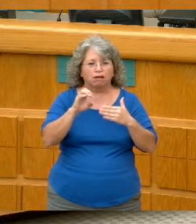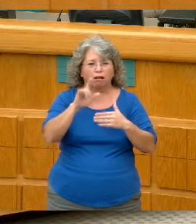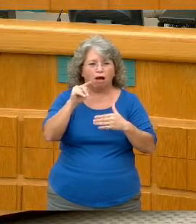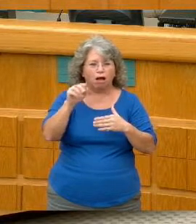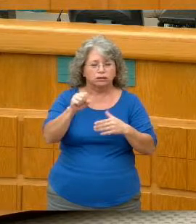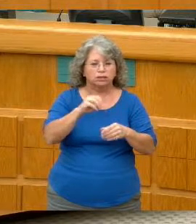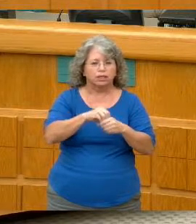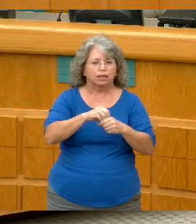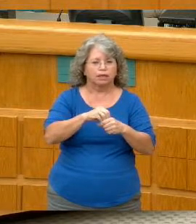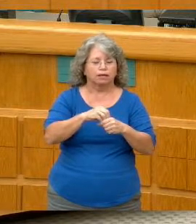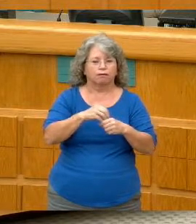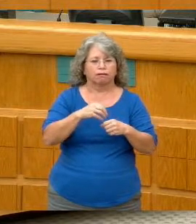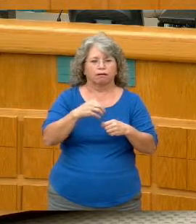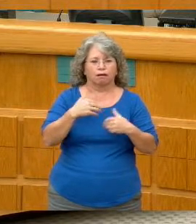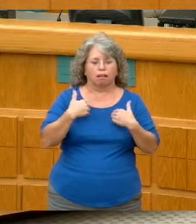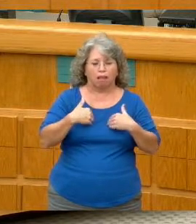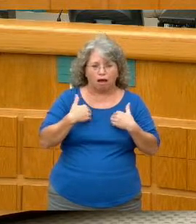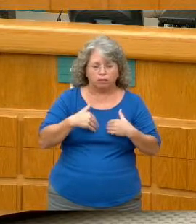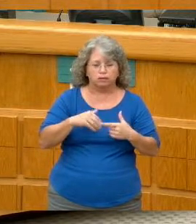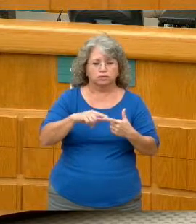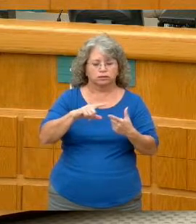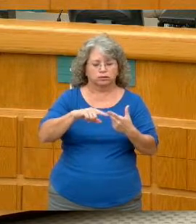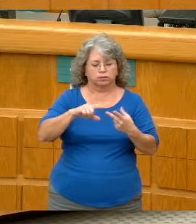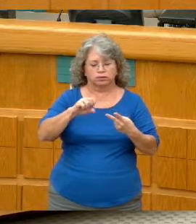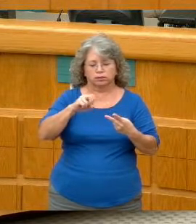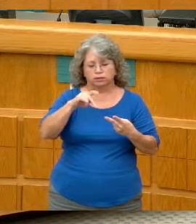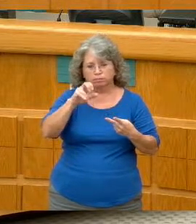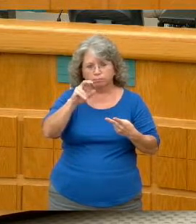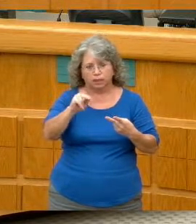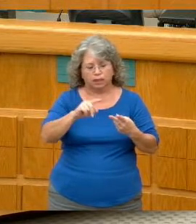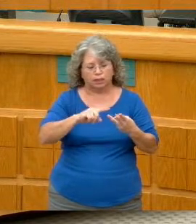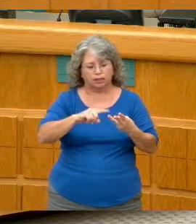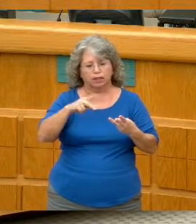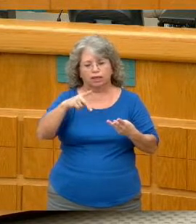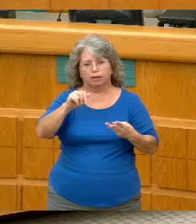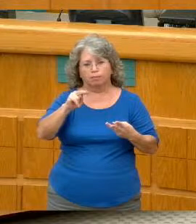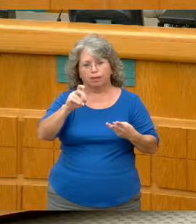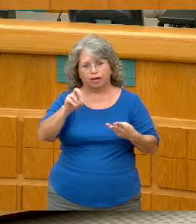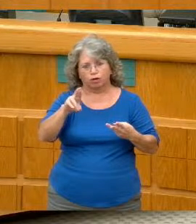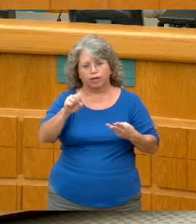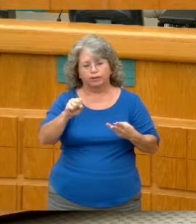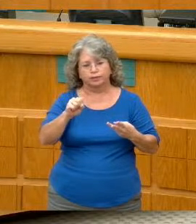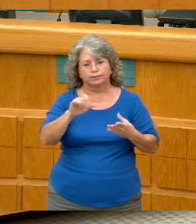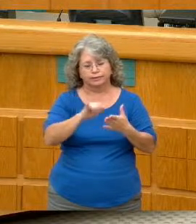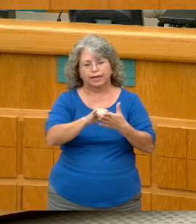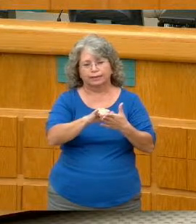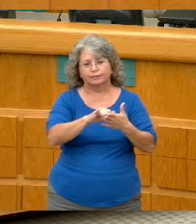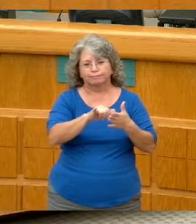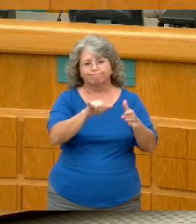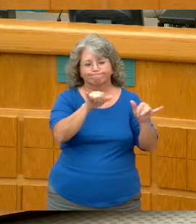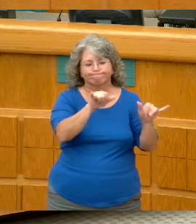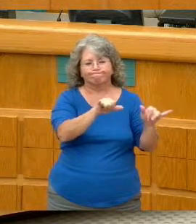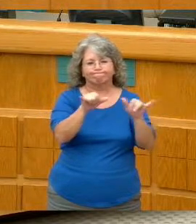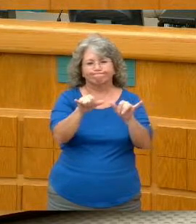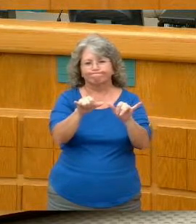spleen, and pancreas consistent with COVID-19 complications widely reported in the literature.